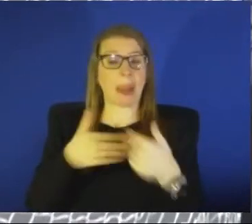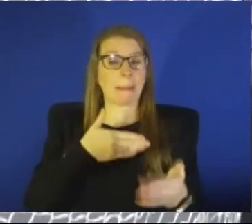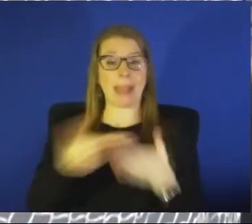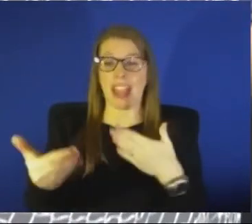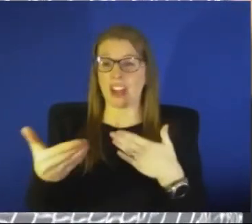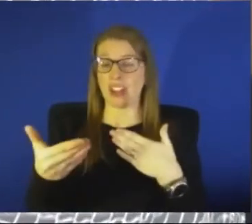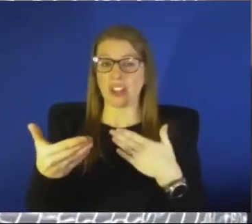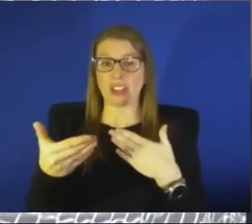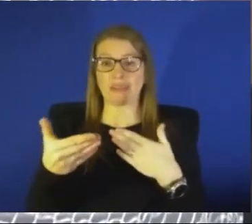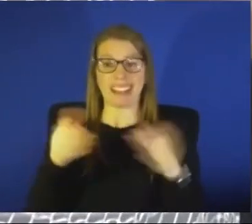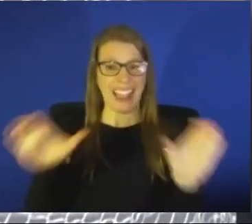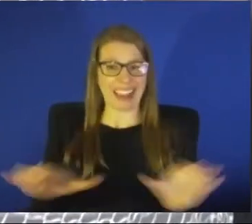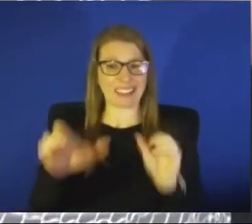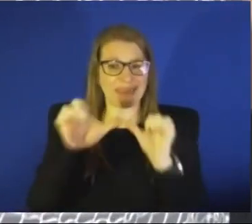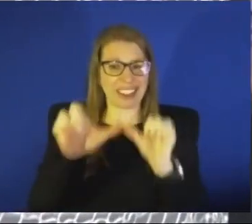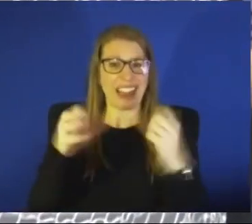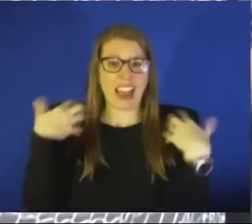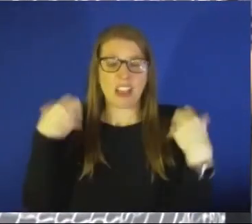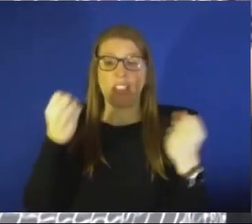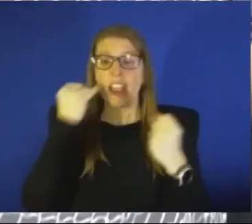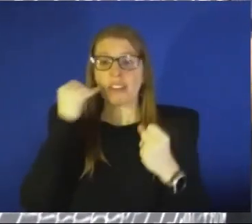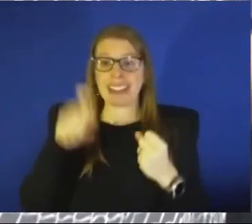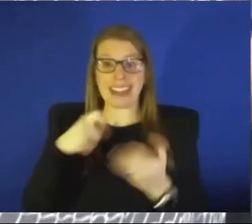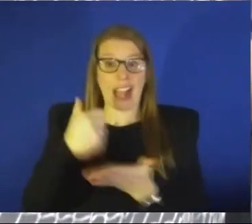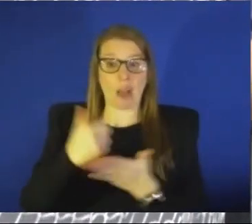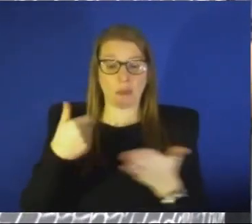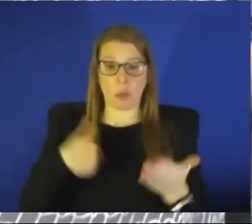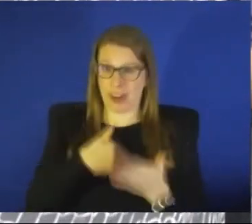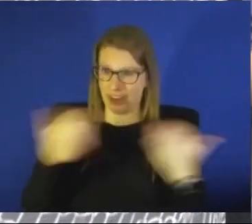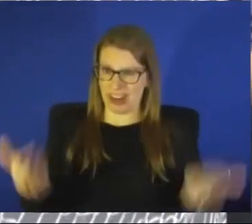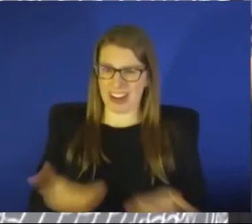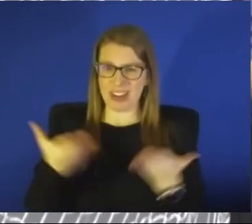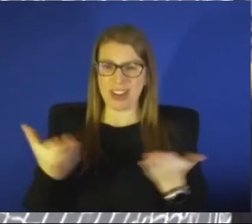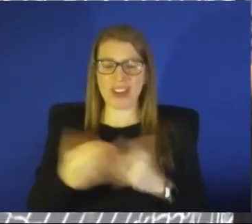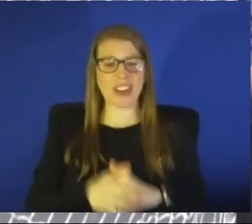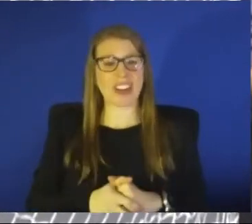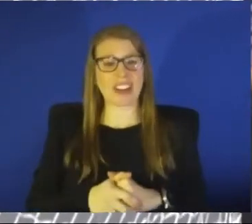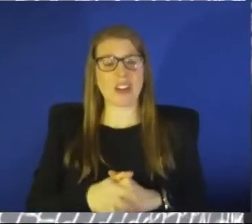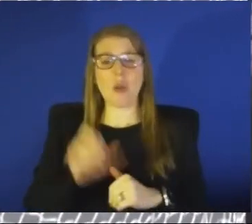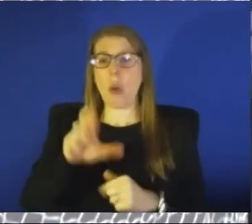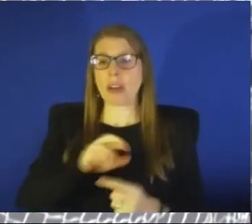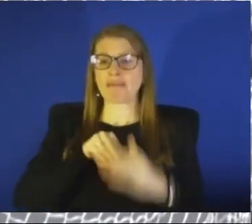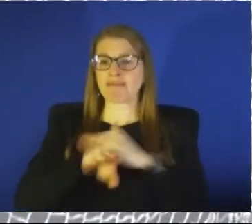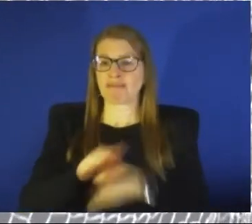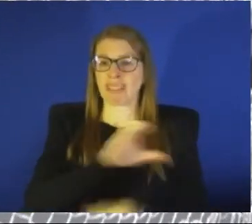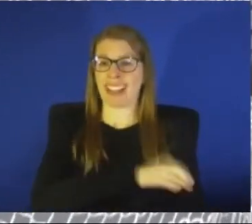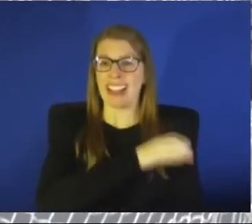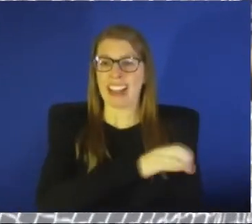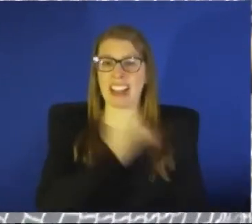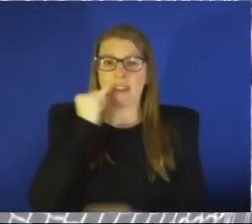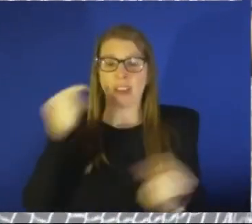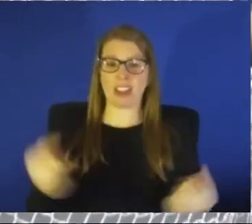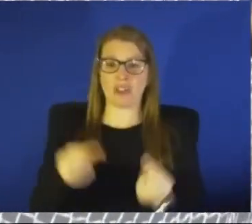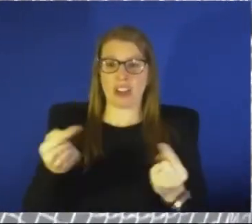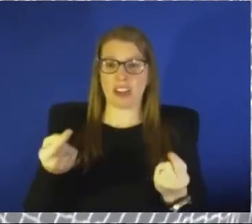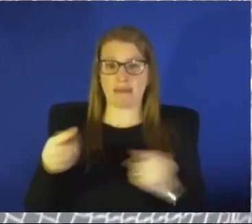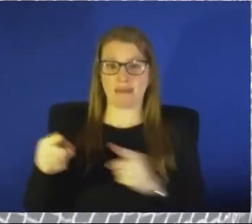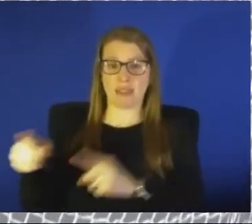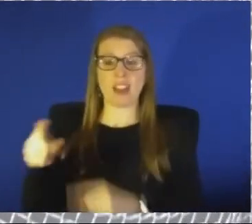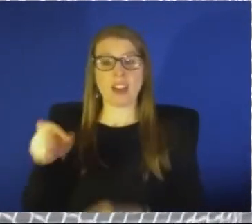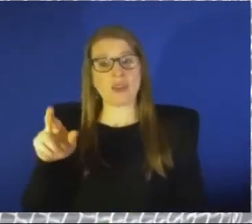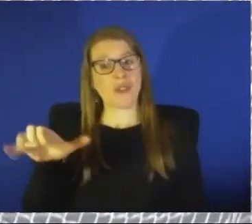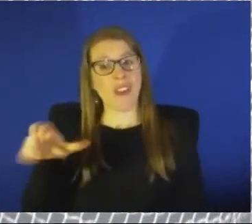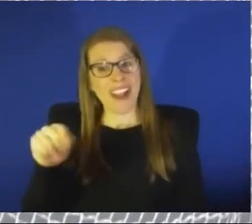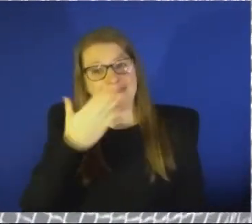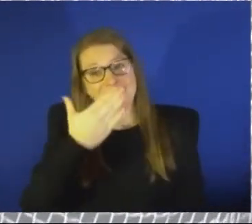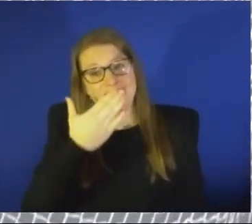be healthy. And if you need help, we're here at a place like this or even in our clinics if you've got an injury. Yeah, Ryan, again, thanks for being with us today. Just tell folks